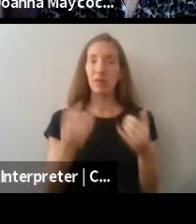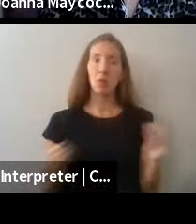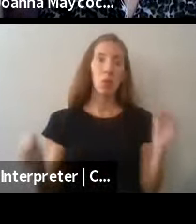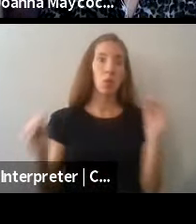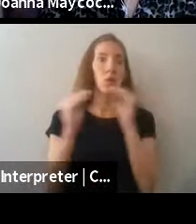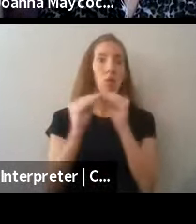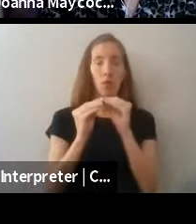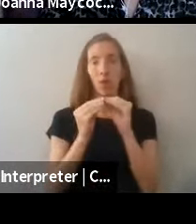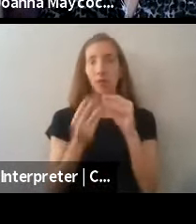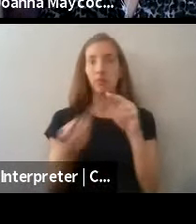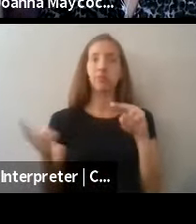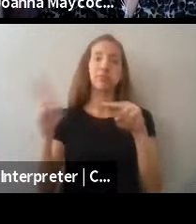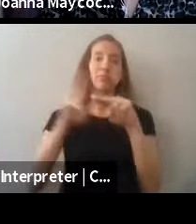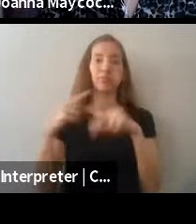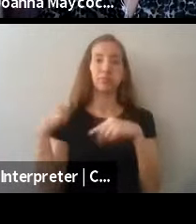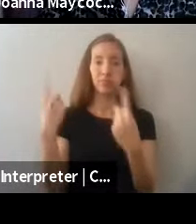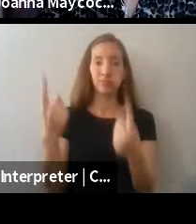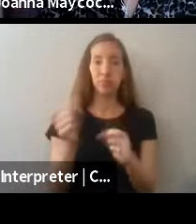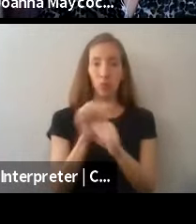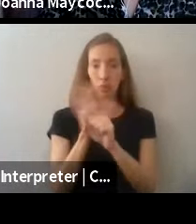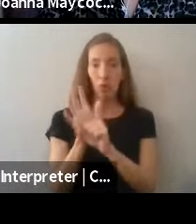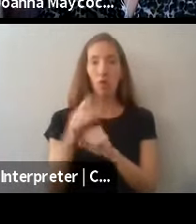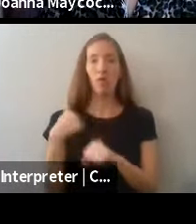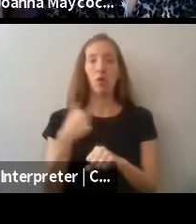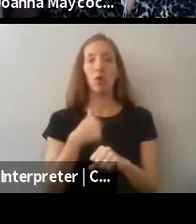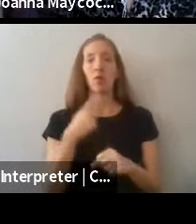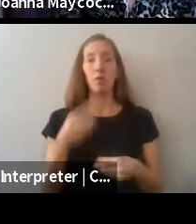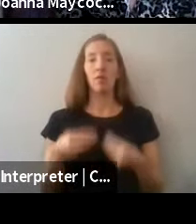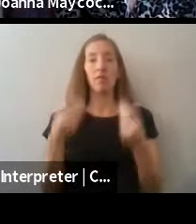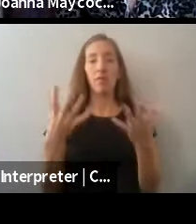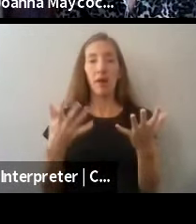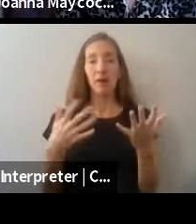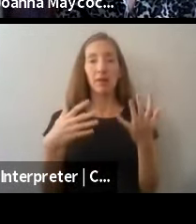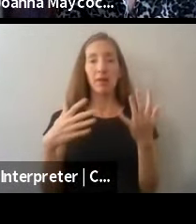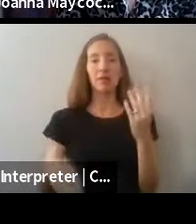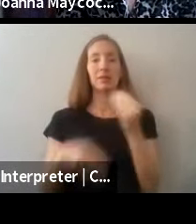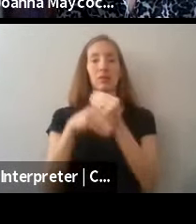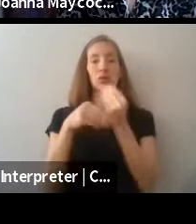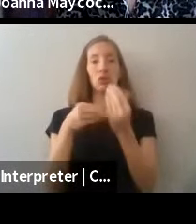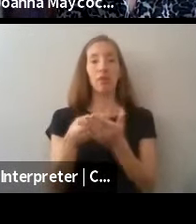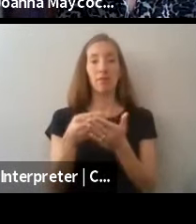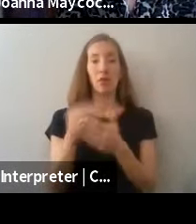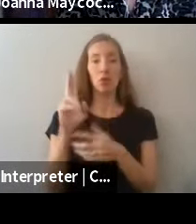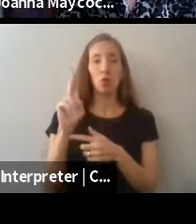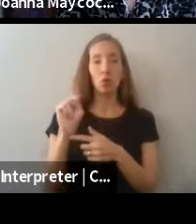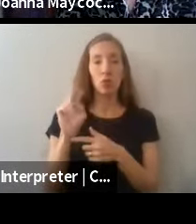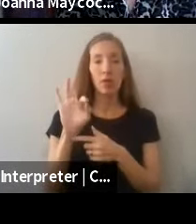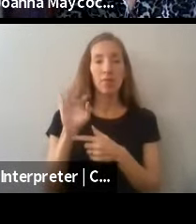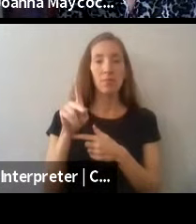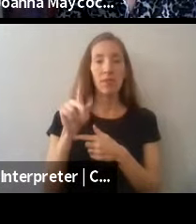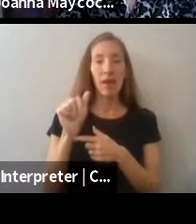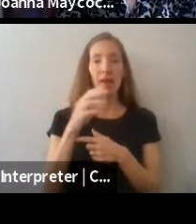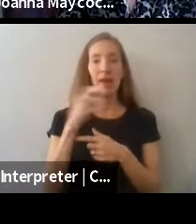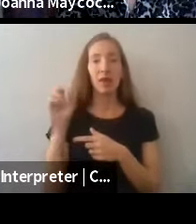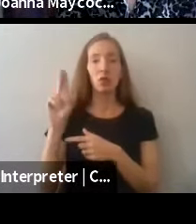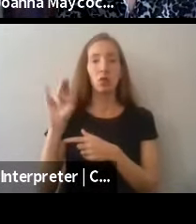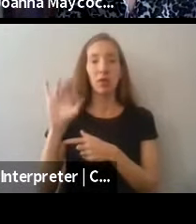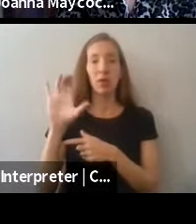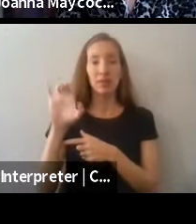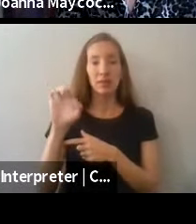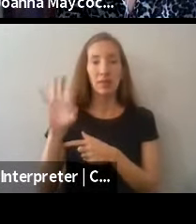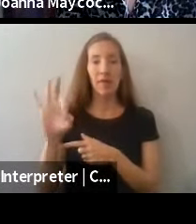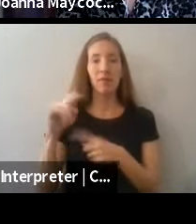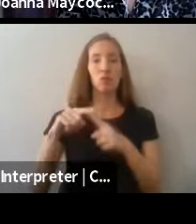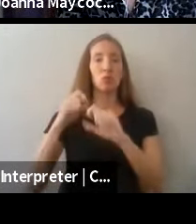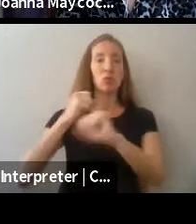to UNFPA and UNICEF to protect vital SRHR services and really help scale up the protection and support services